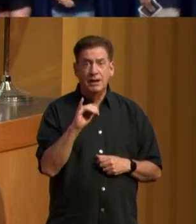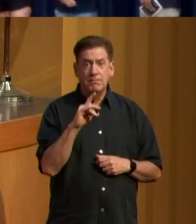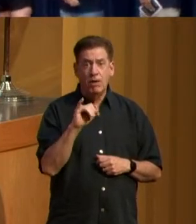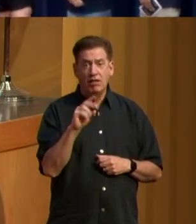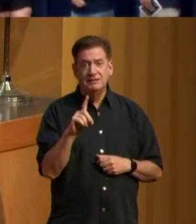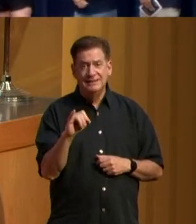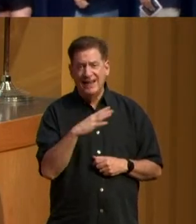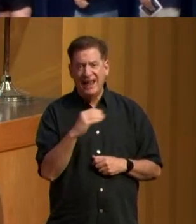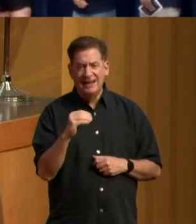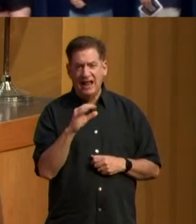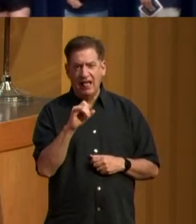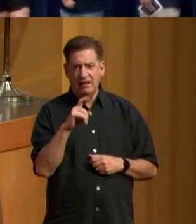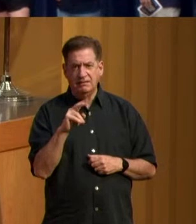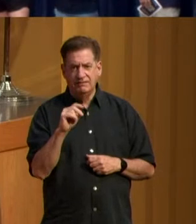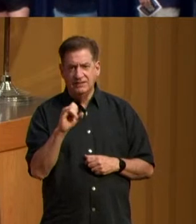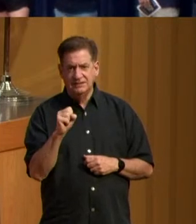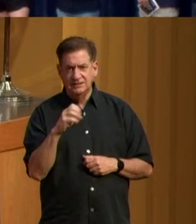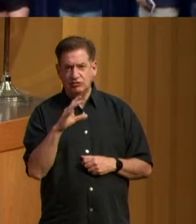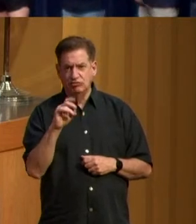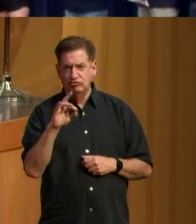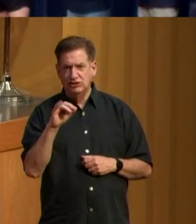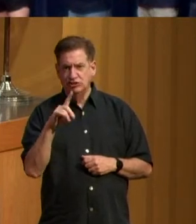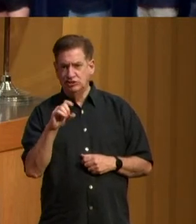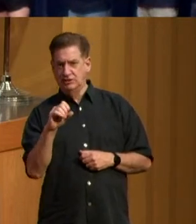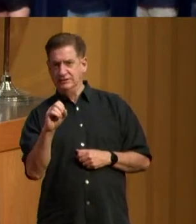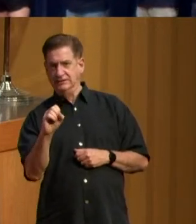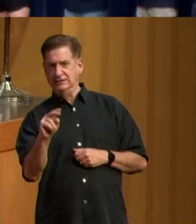Richardson. Congratulations, guys.